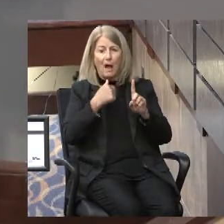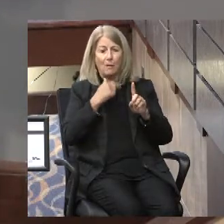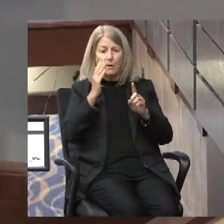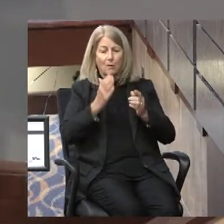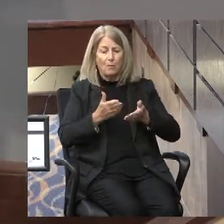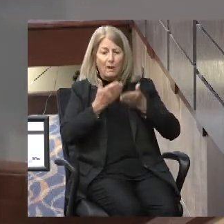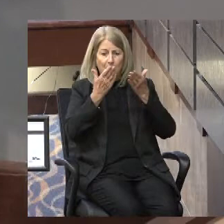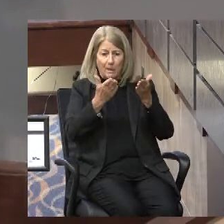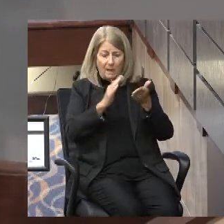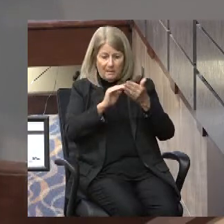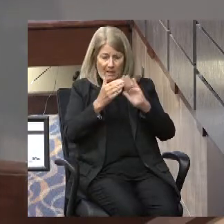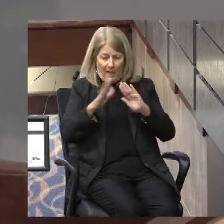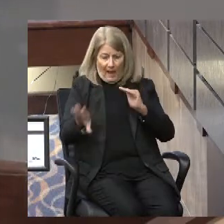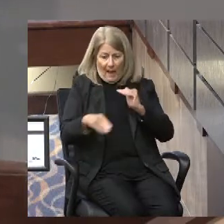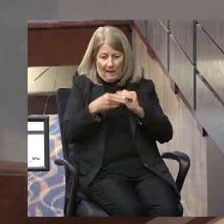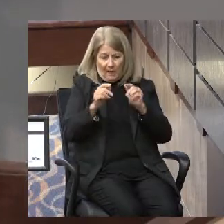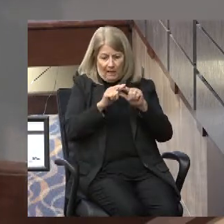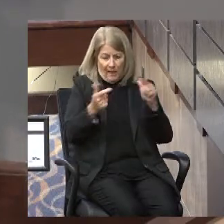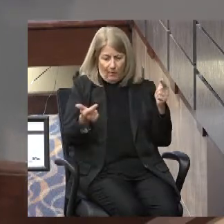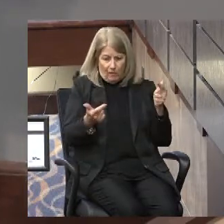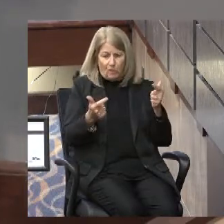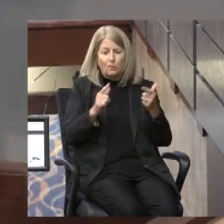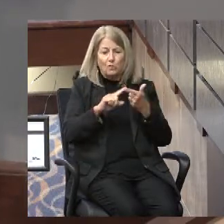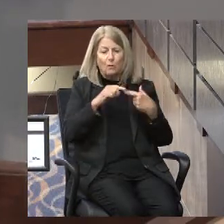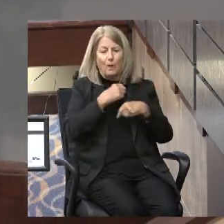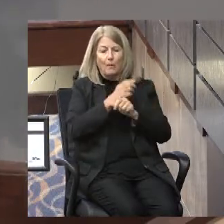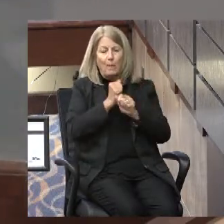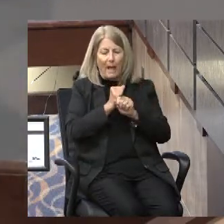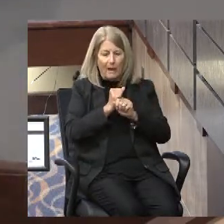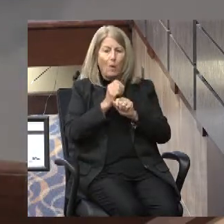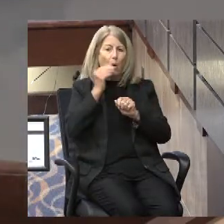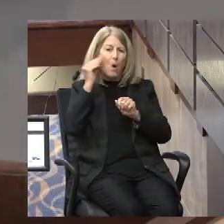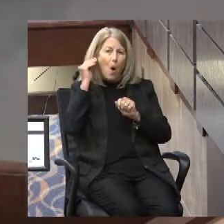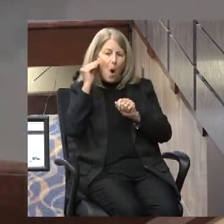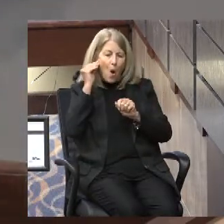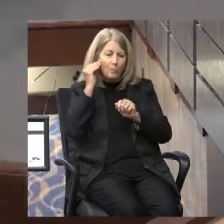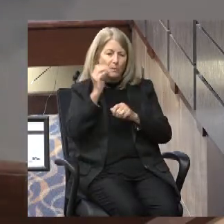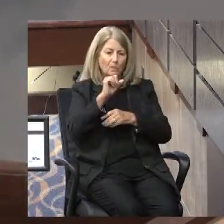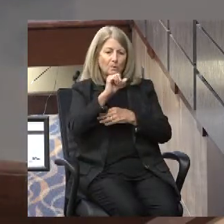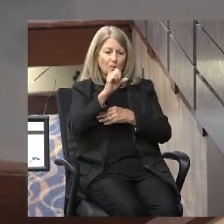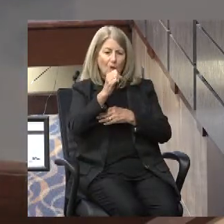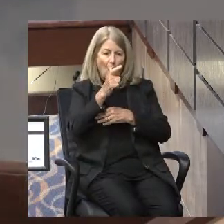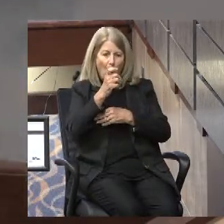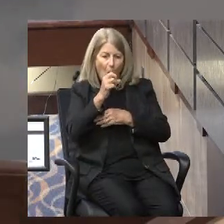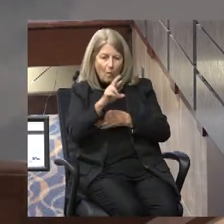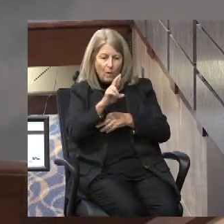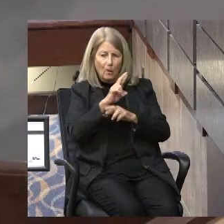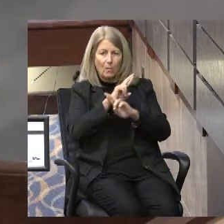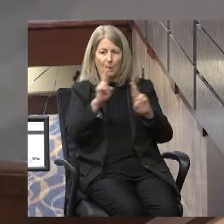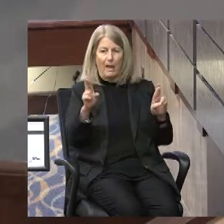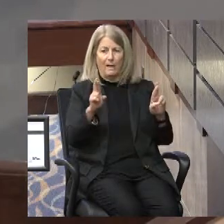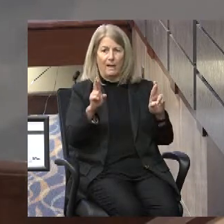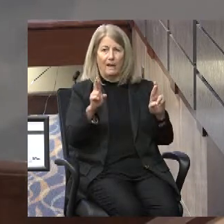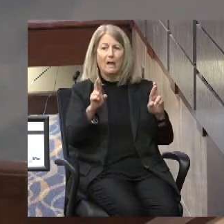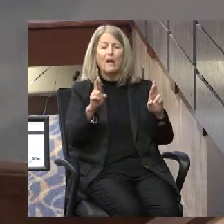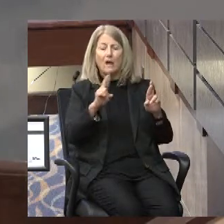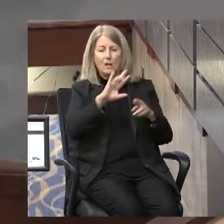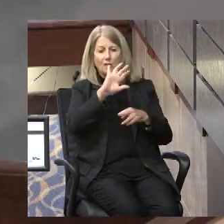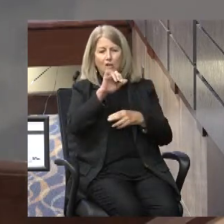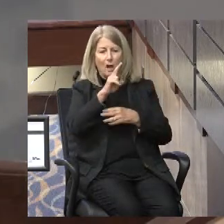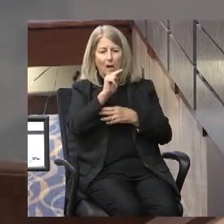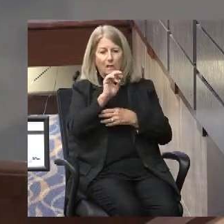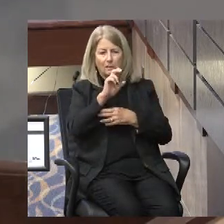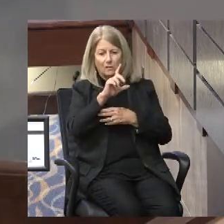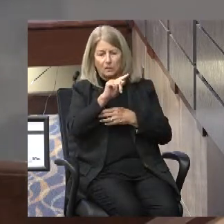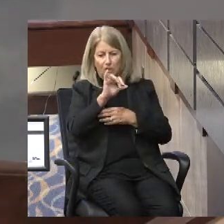to make the homes solar ready, meaning requiring a junction box, dedicated pathway for wiring from the electric